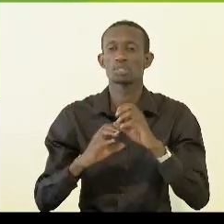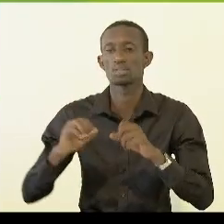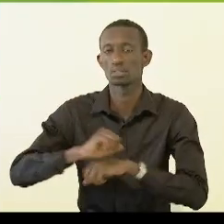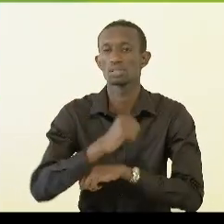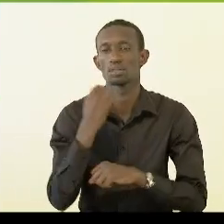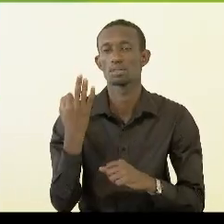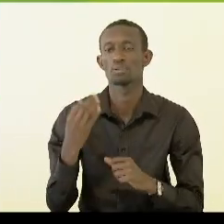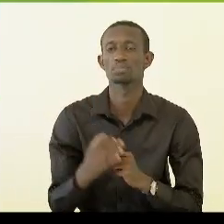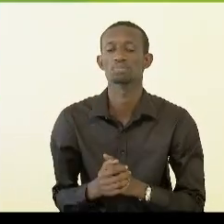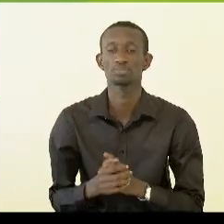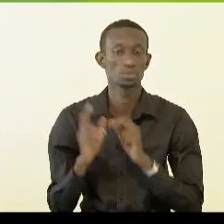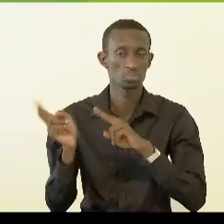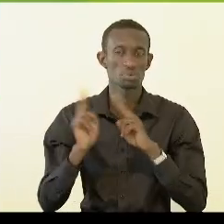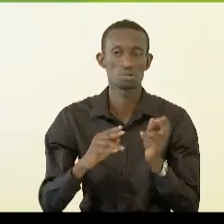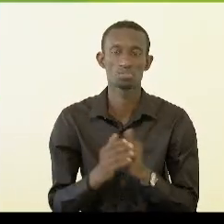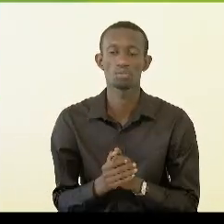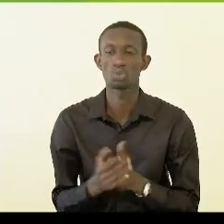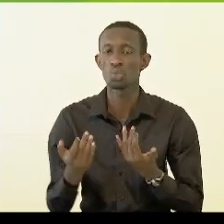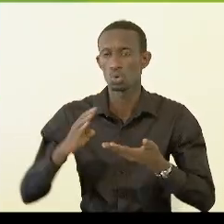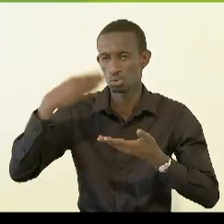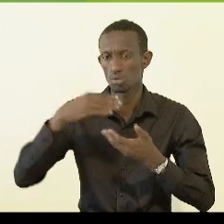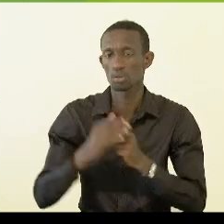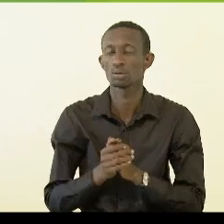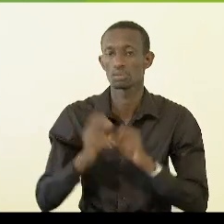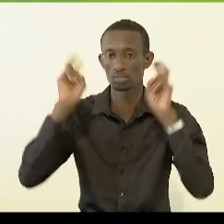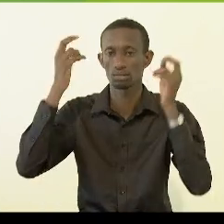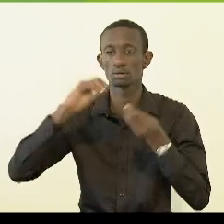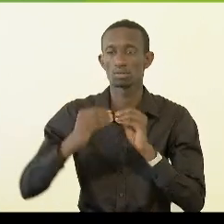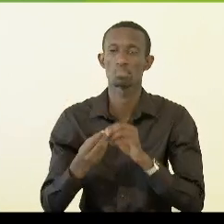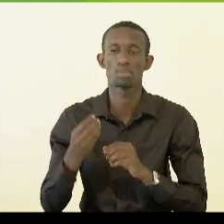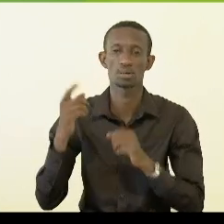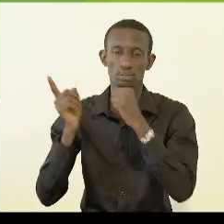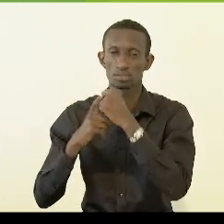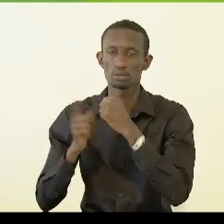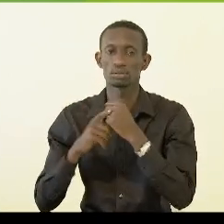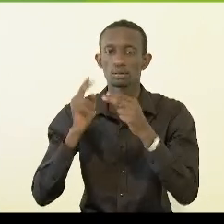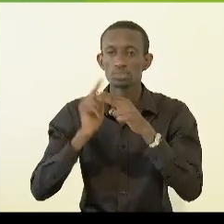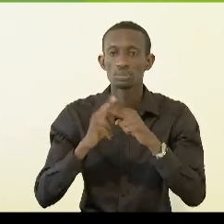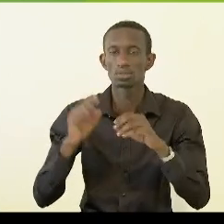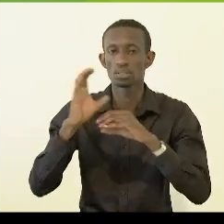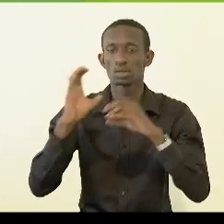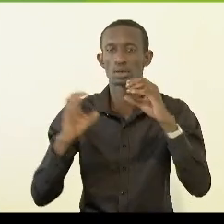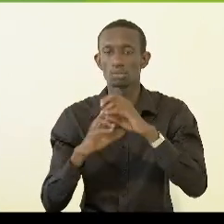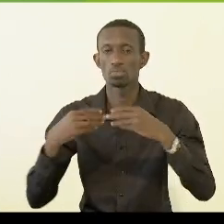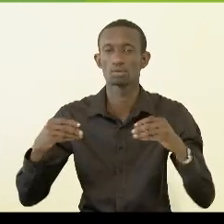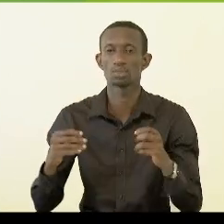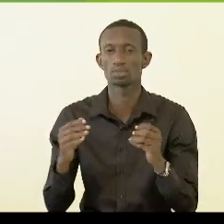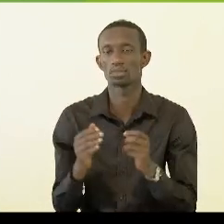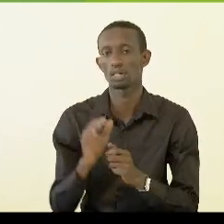usual. And we are dealing with unit number 6, which is the chemical properties of acids and